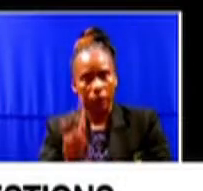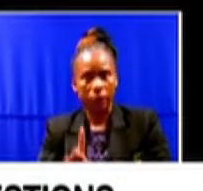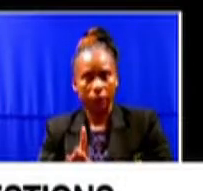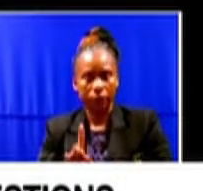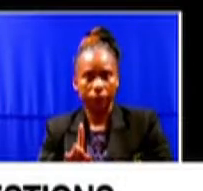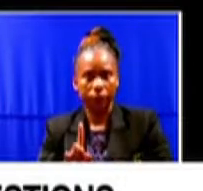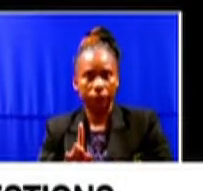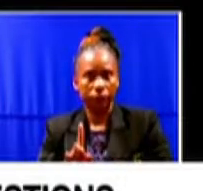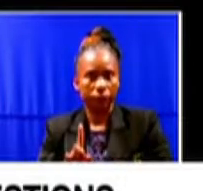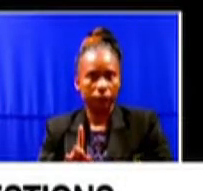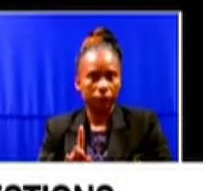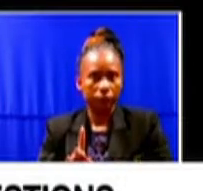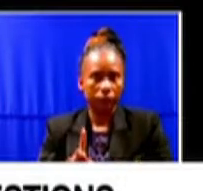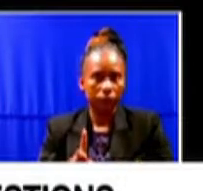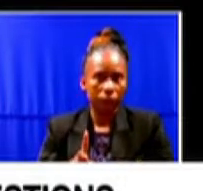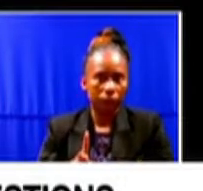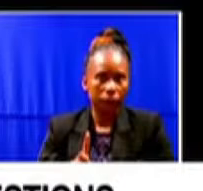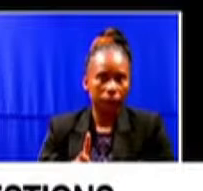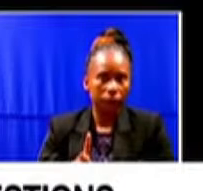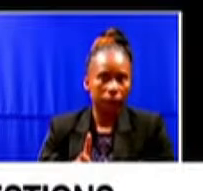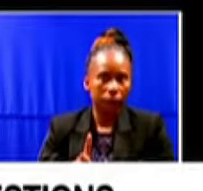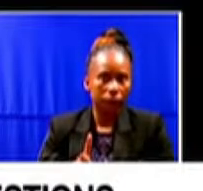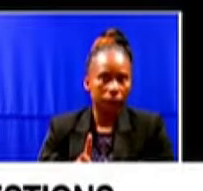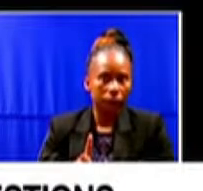must address each other as members